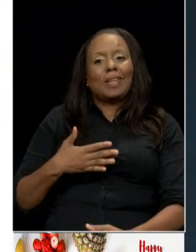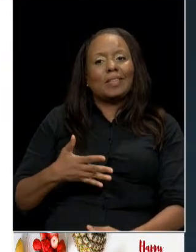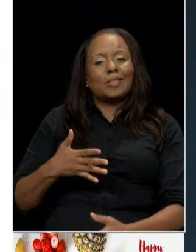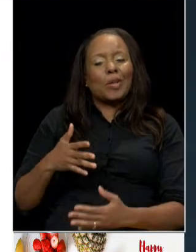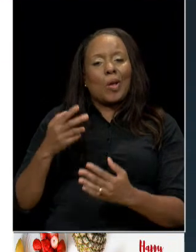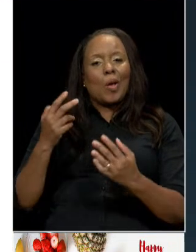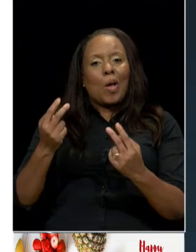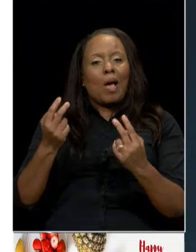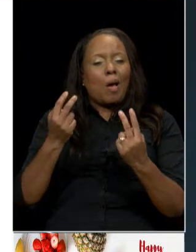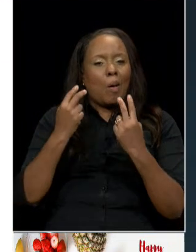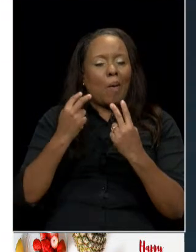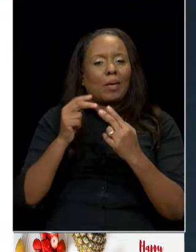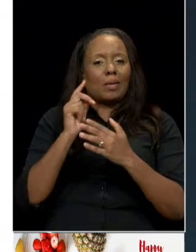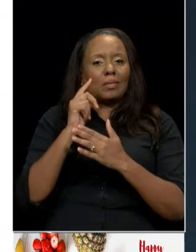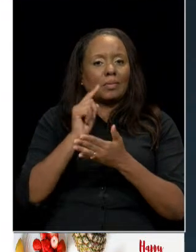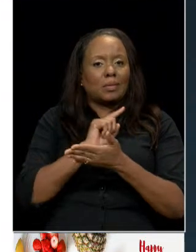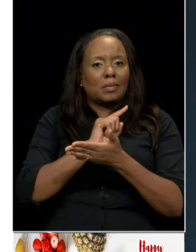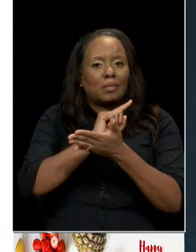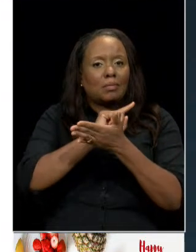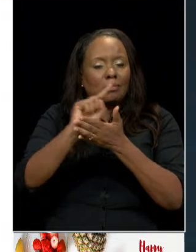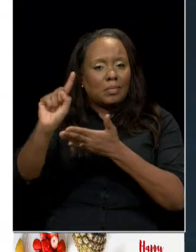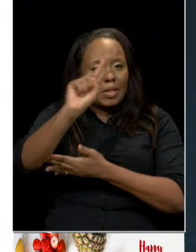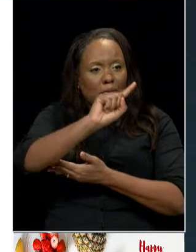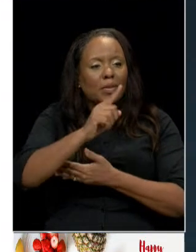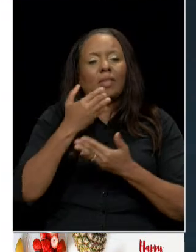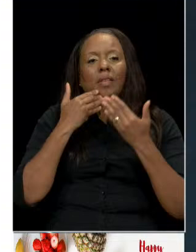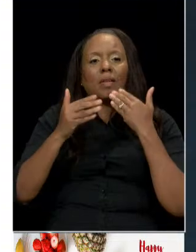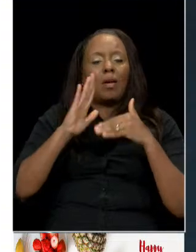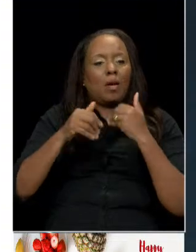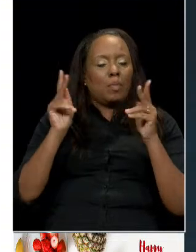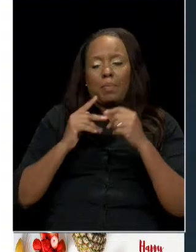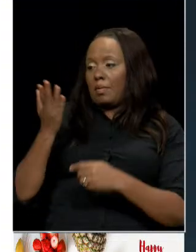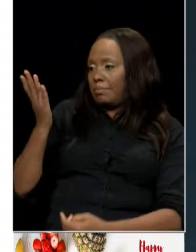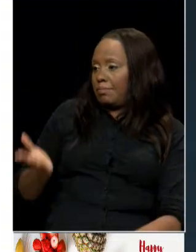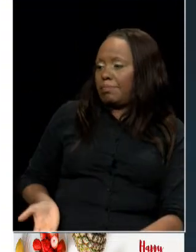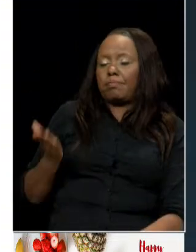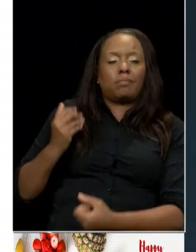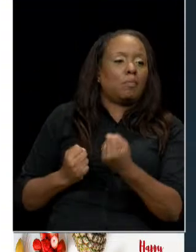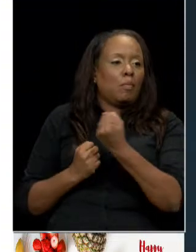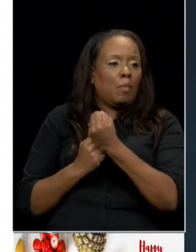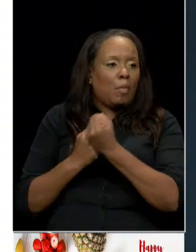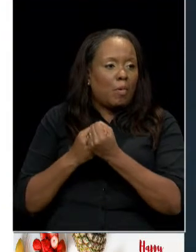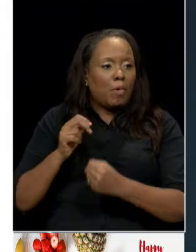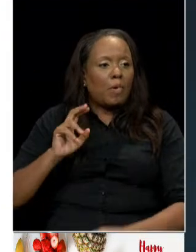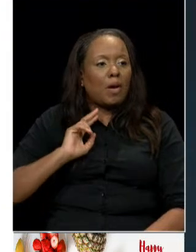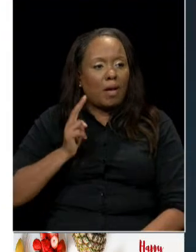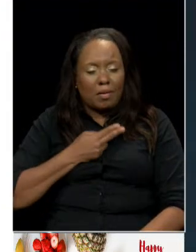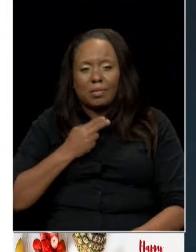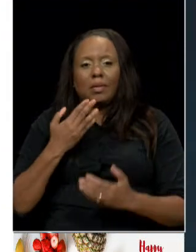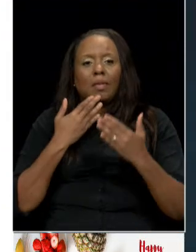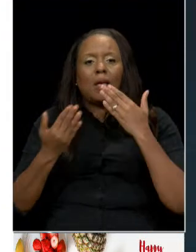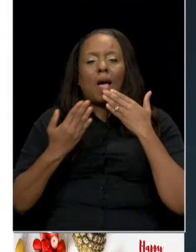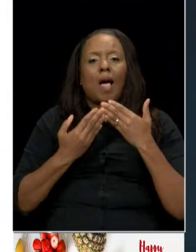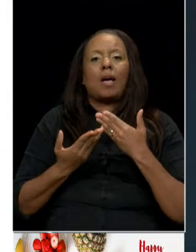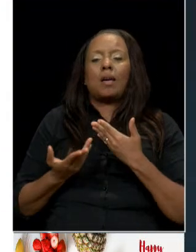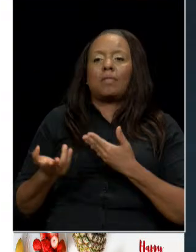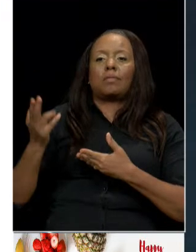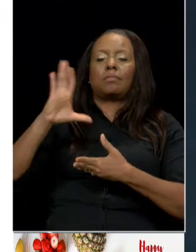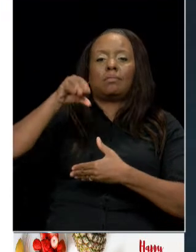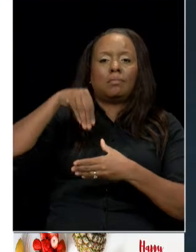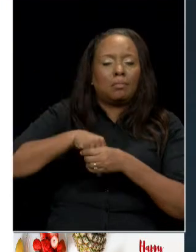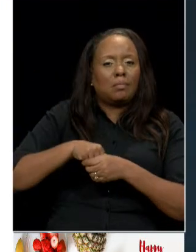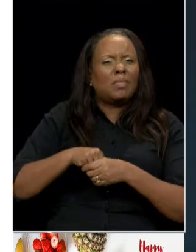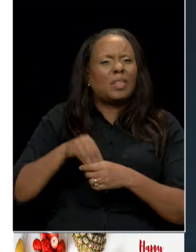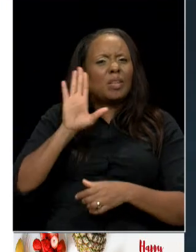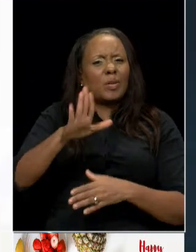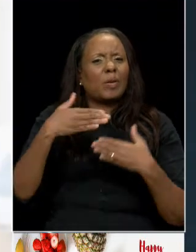much to all our partners, the NGOs and media partners for making sure that you can be a part of it and you hear it. So remember, this is all